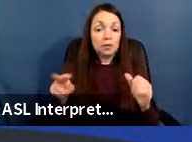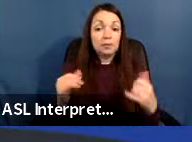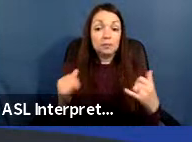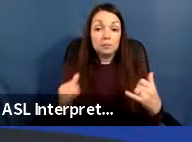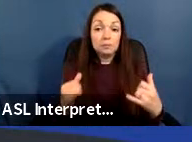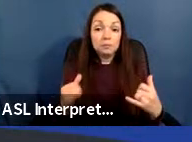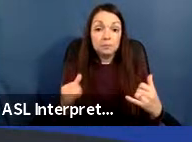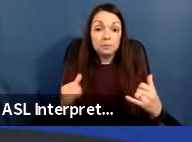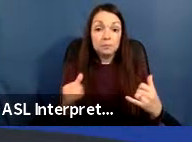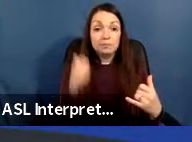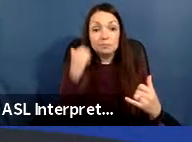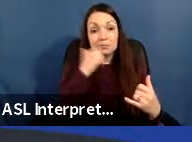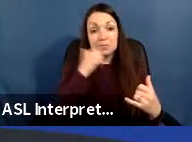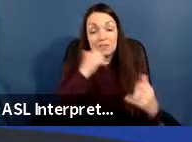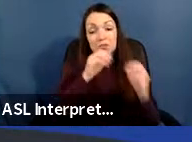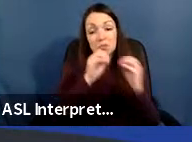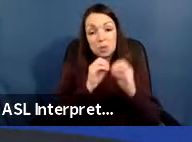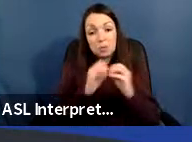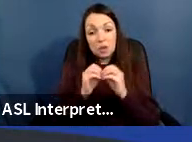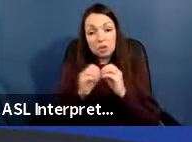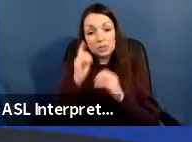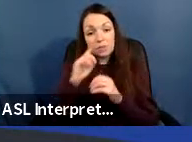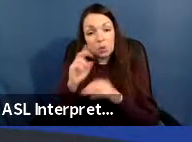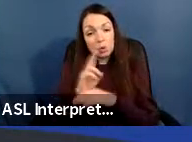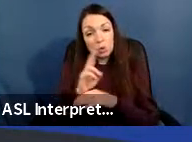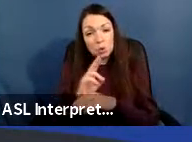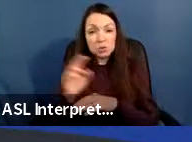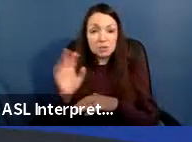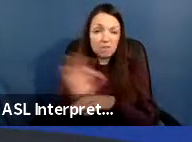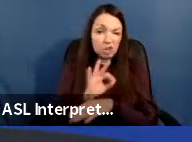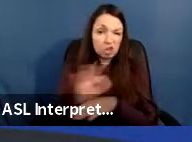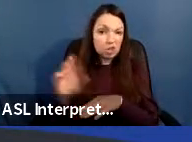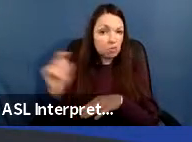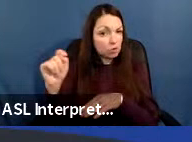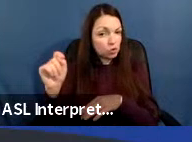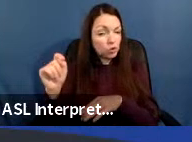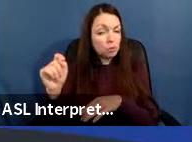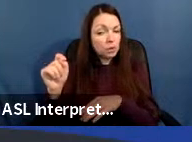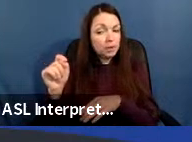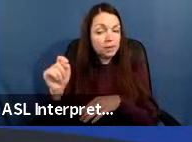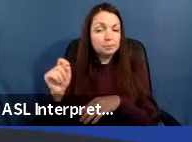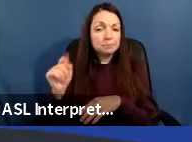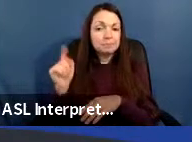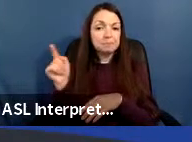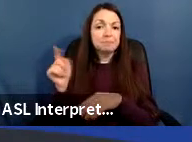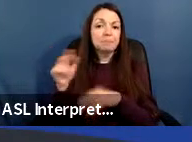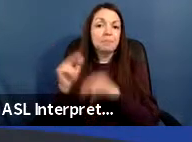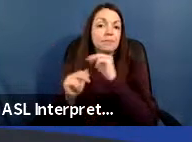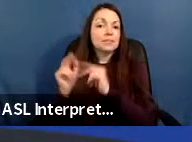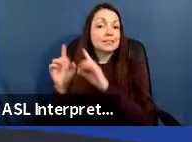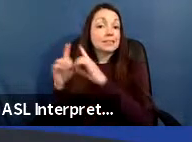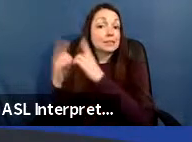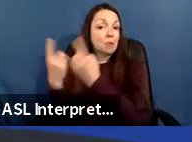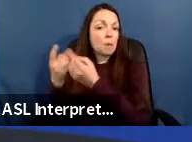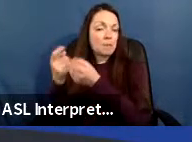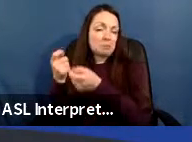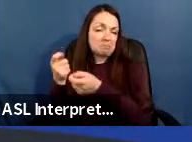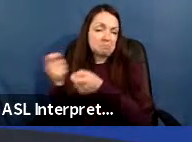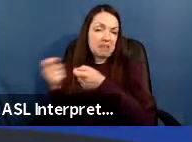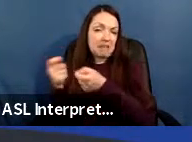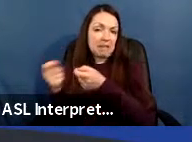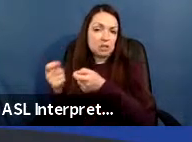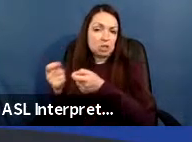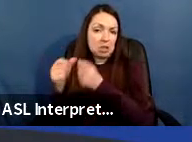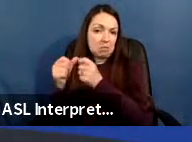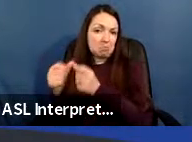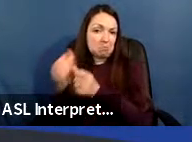Currently, day-to-day repairs for use and functionality in our restrooms are performed by the facilities department on an ongoing